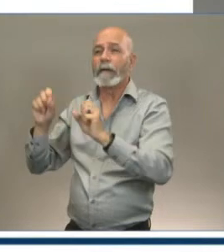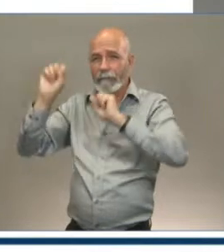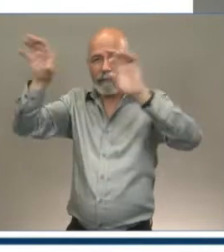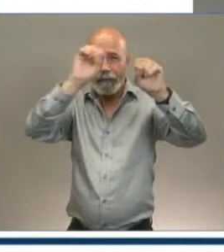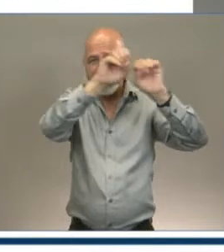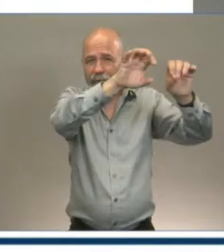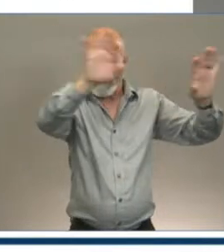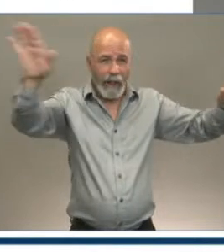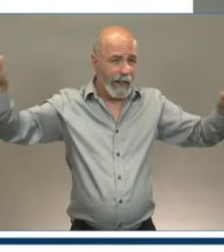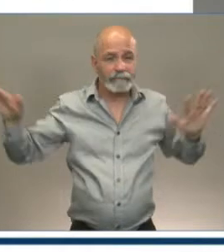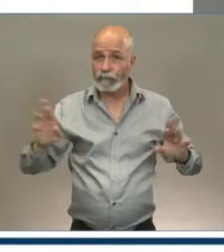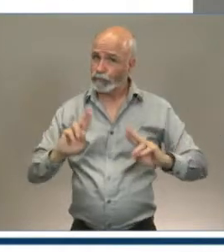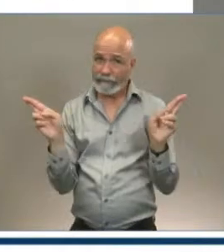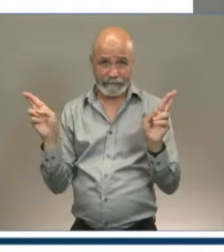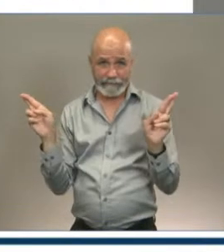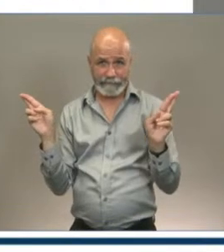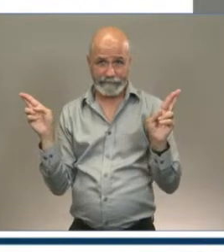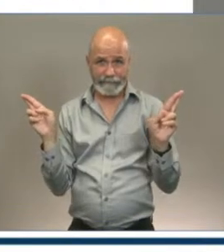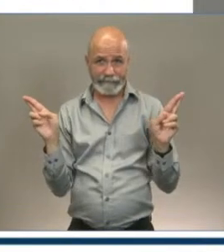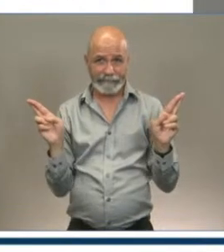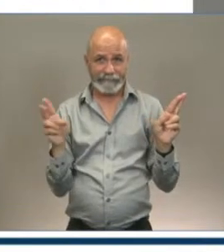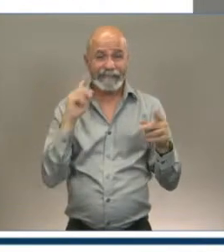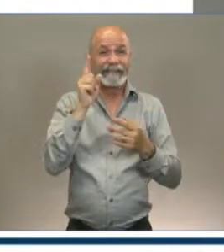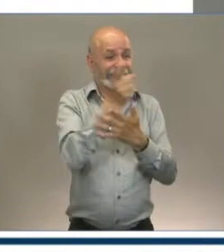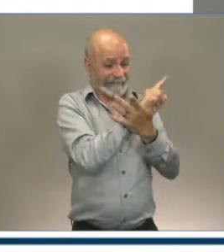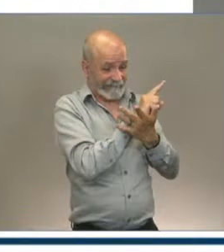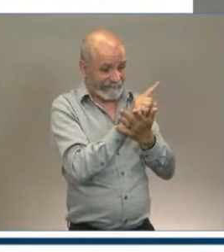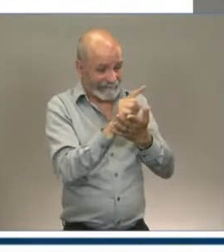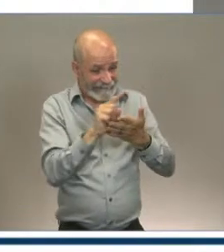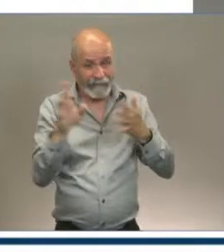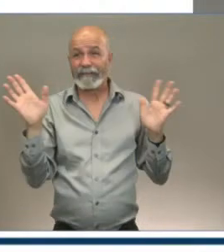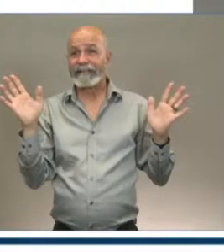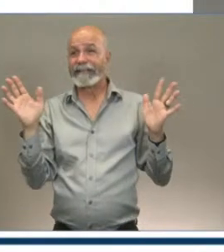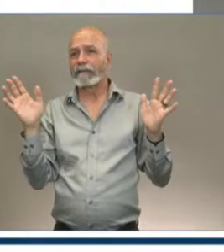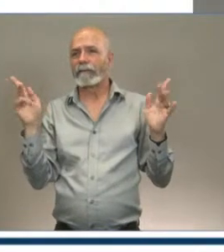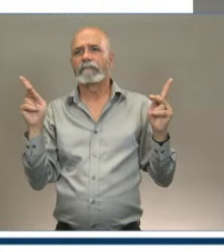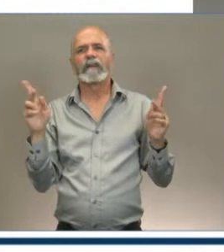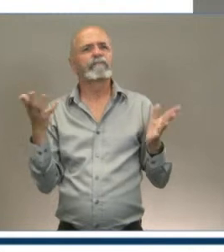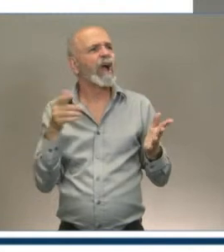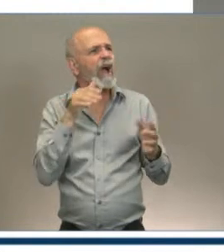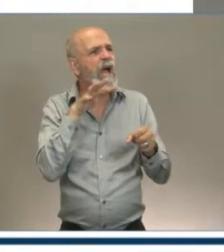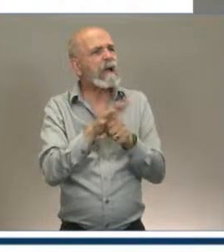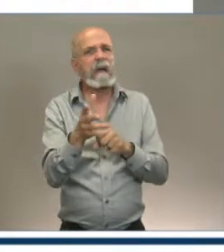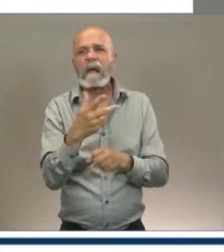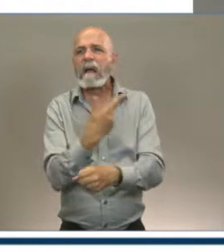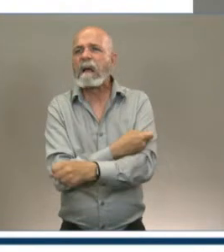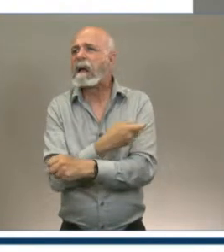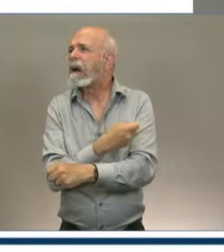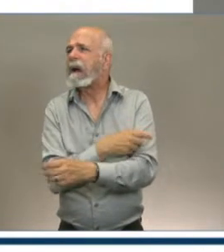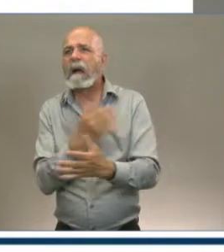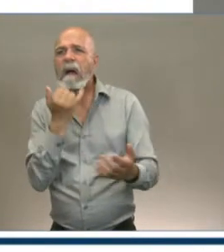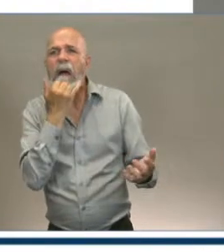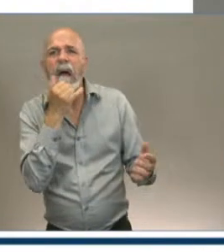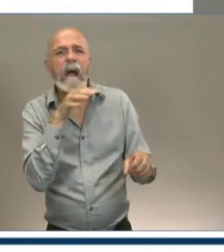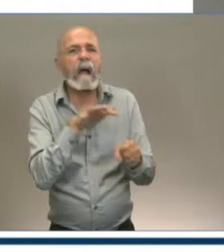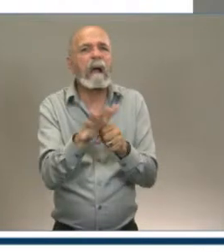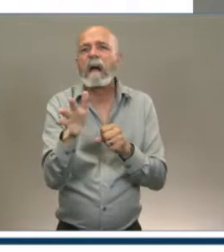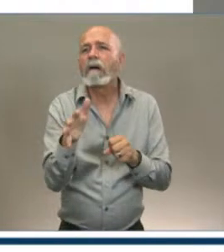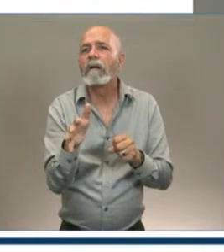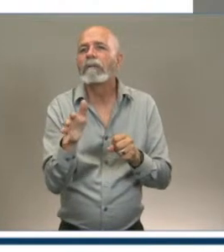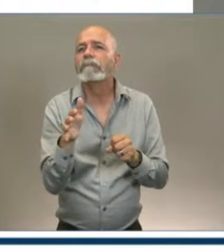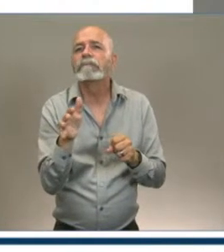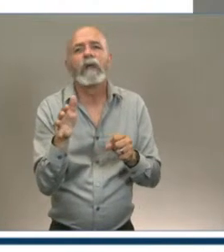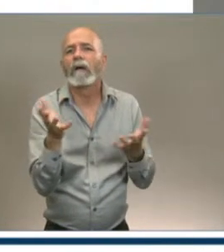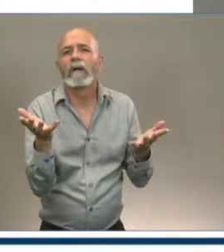well, we get towards the end of a week and we're not doing as much vaccination. That's simply a fact that that's the